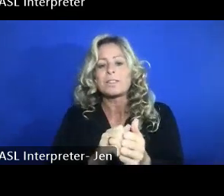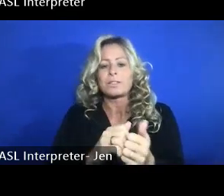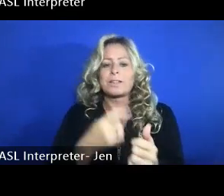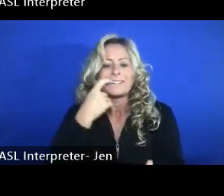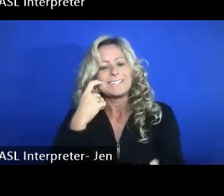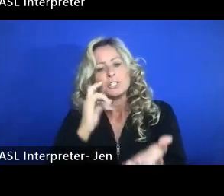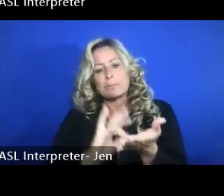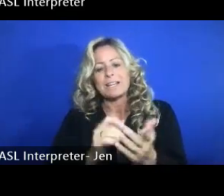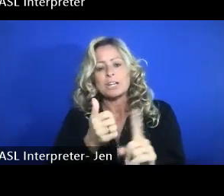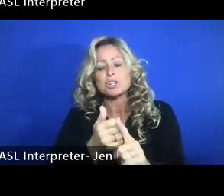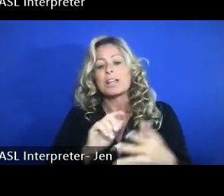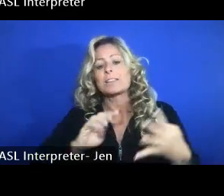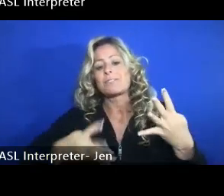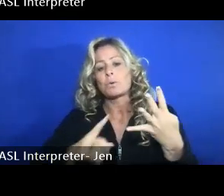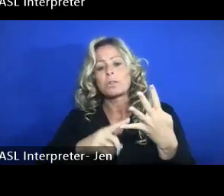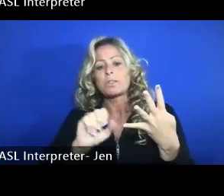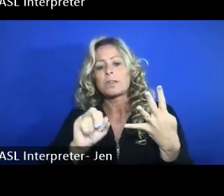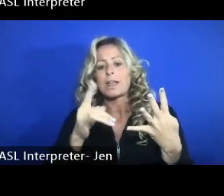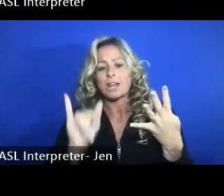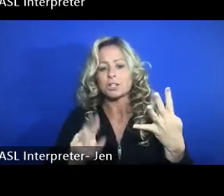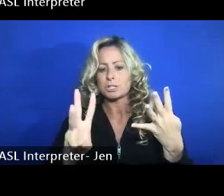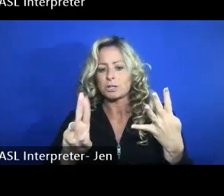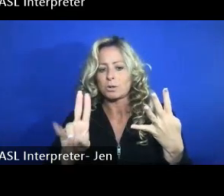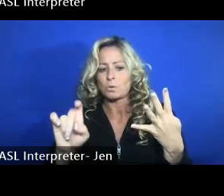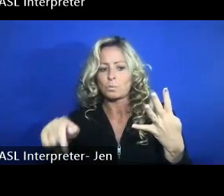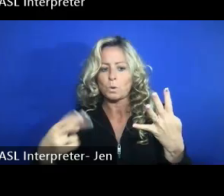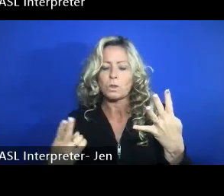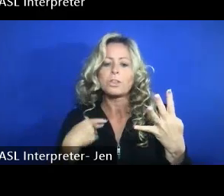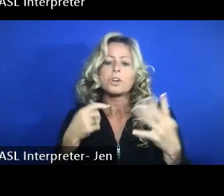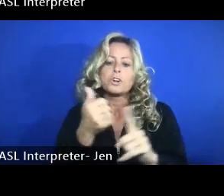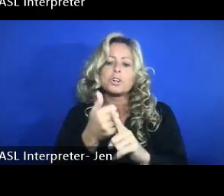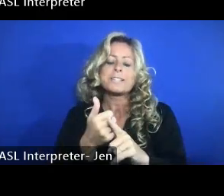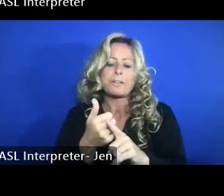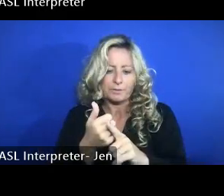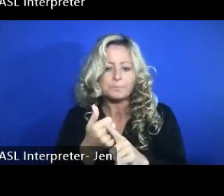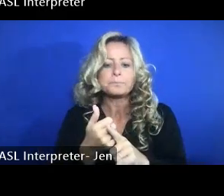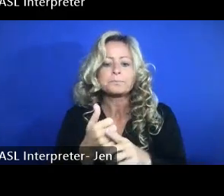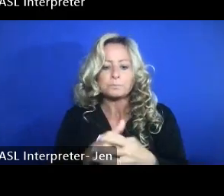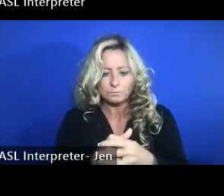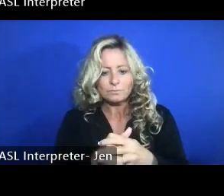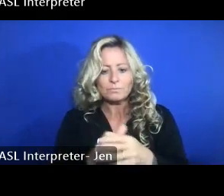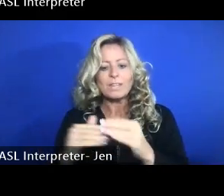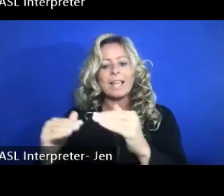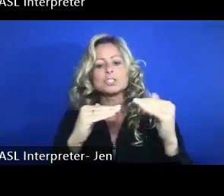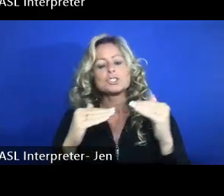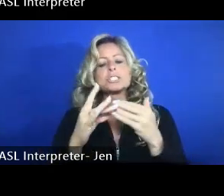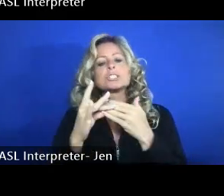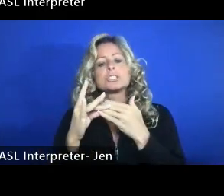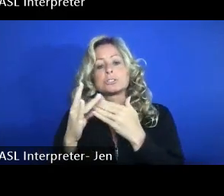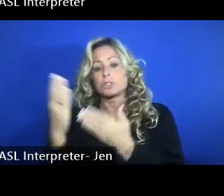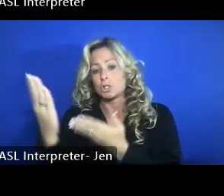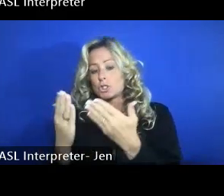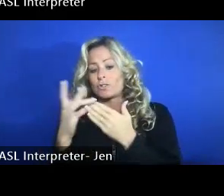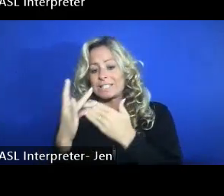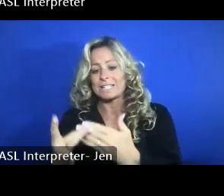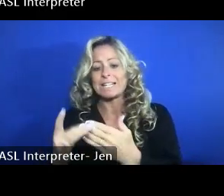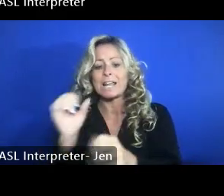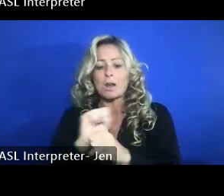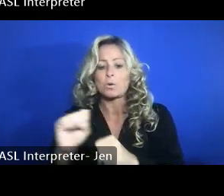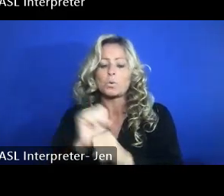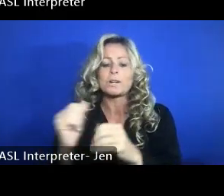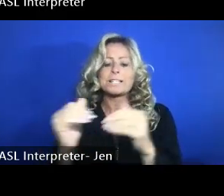And then we have Ashley Worth. Ashley serves as the Justice Service Lead and has done work as a peer support